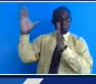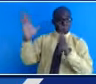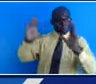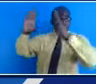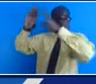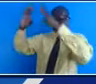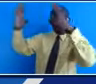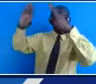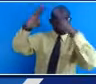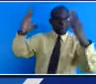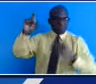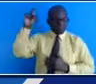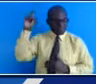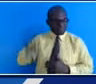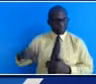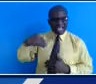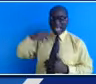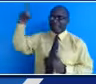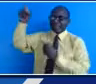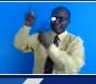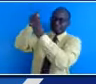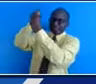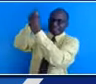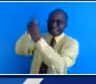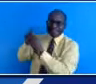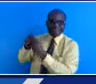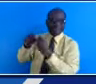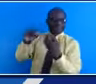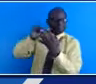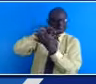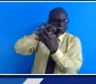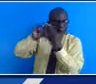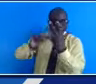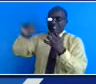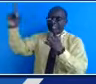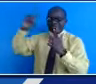by the state, and you can find that template at